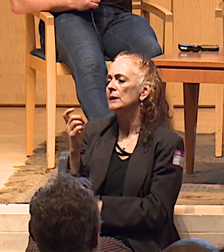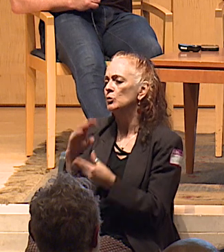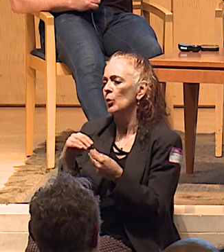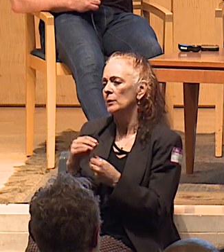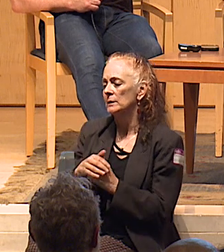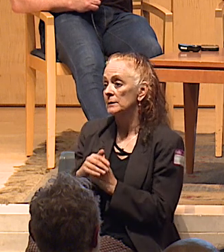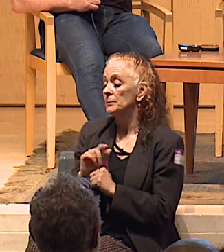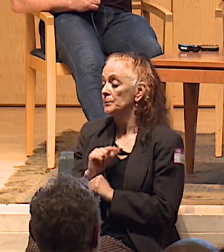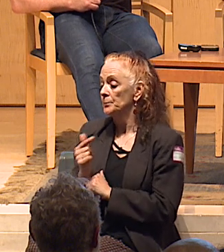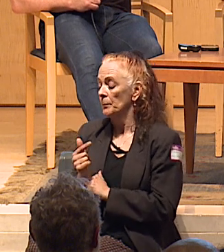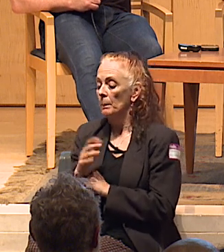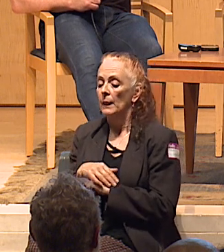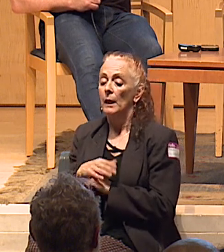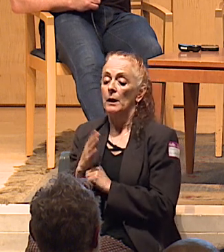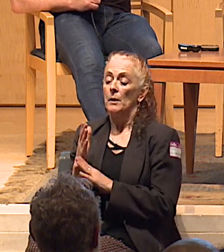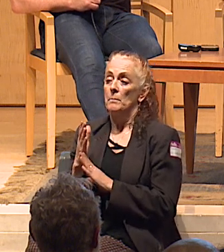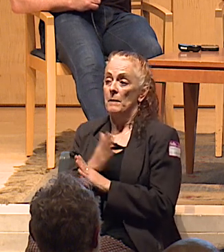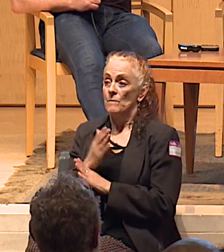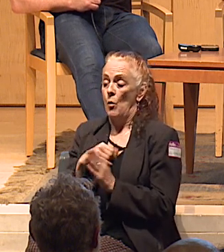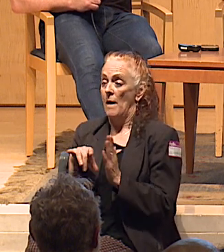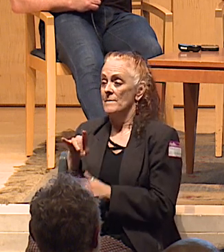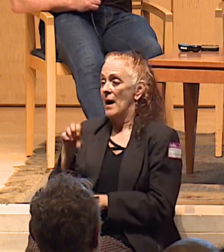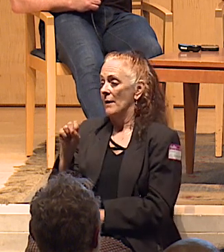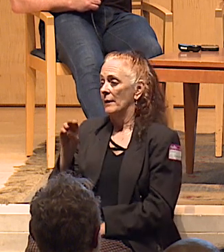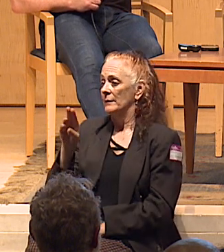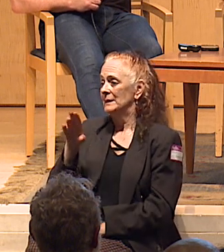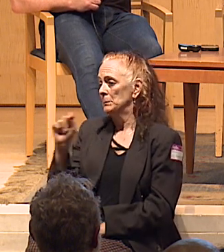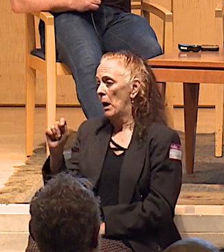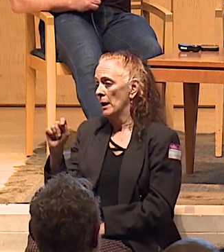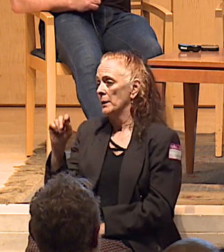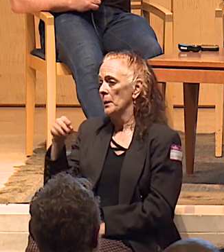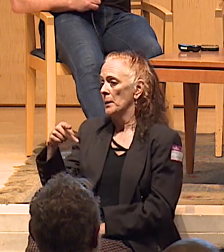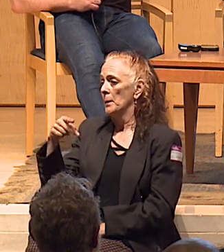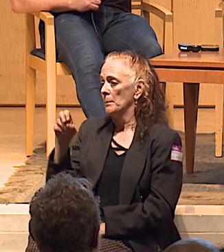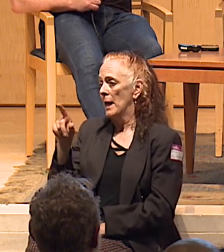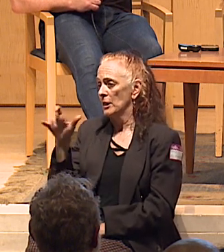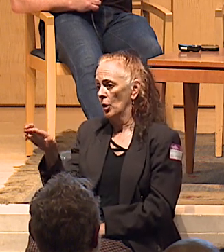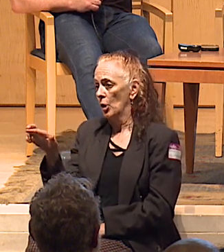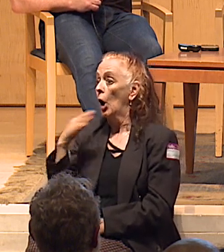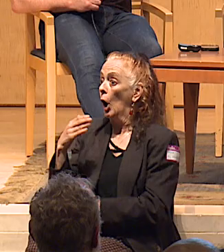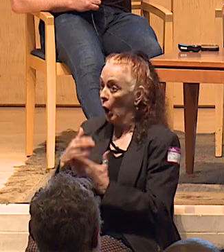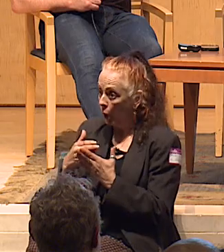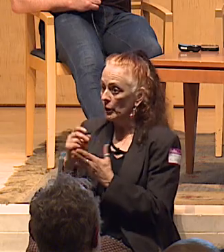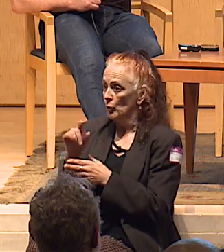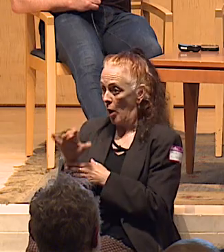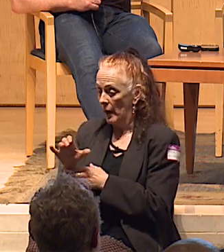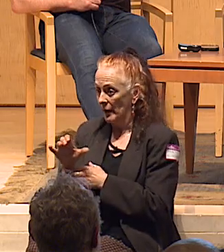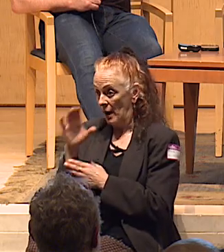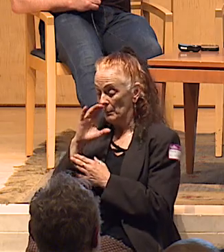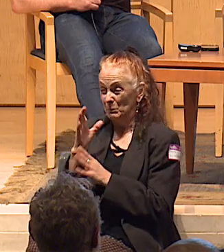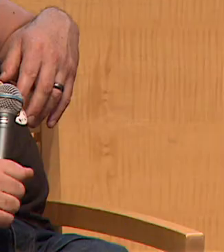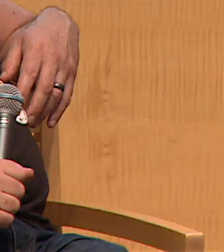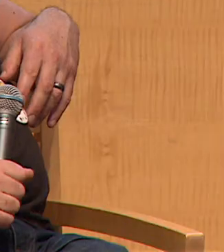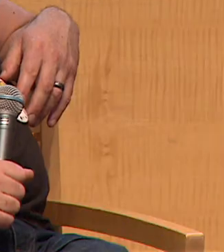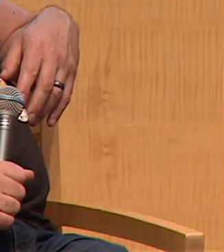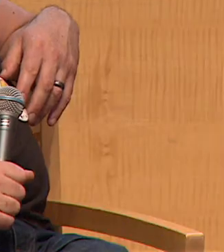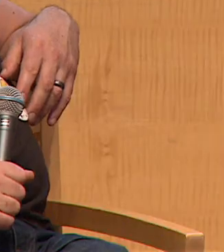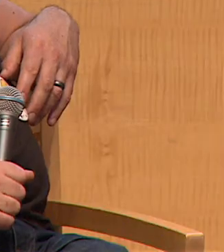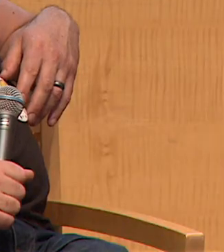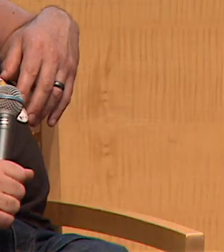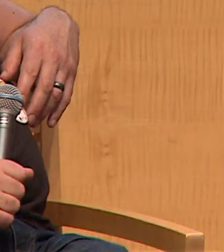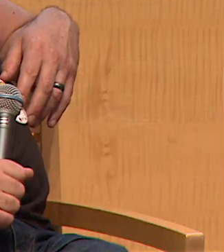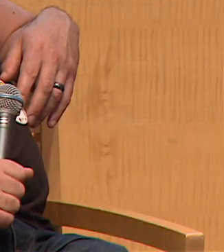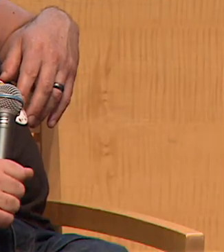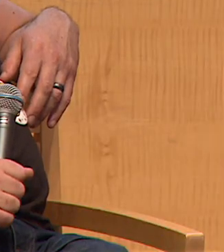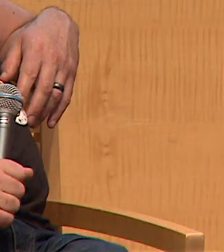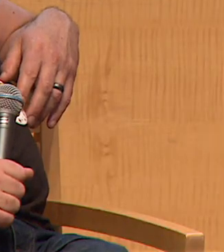Nice. So before I discovered Smut Peddler and actual good erotic comics, I would just like go on